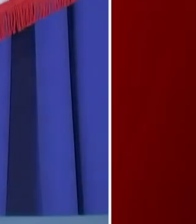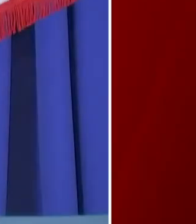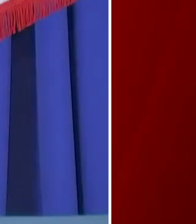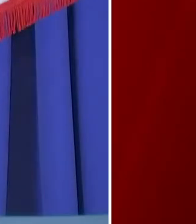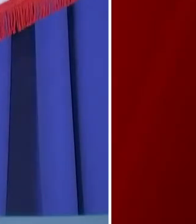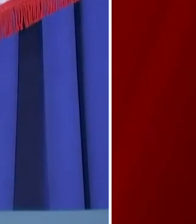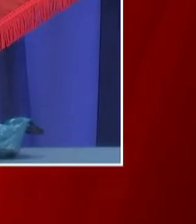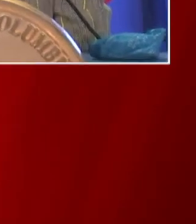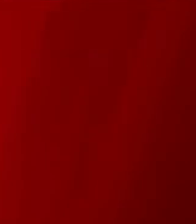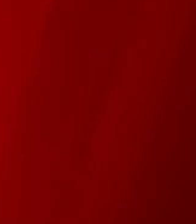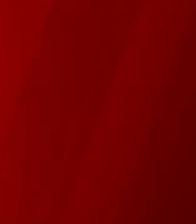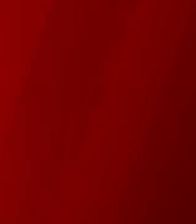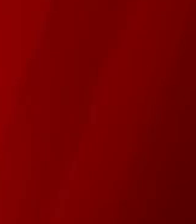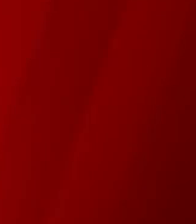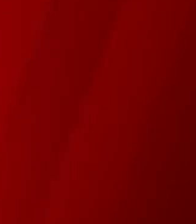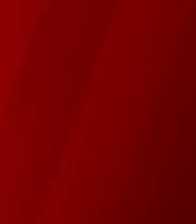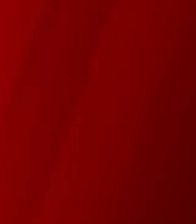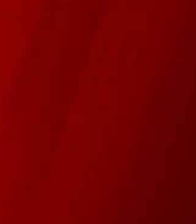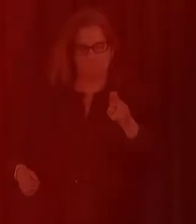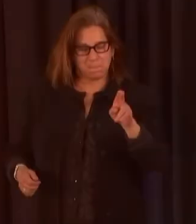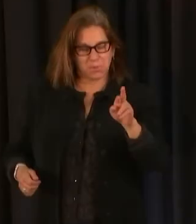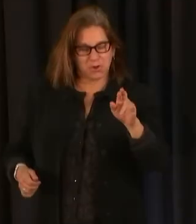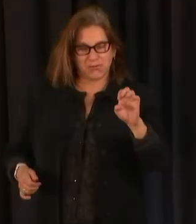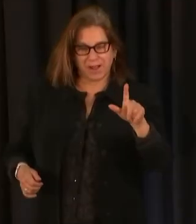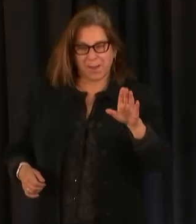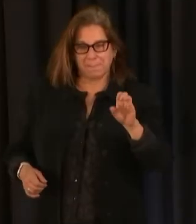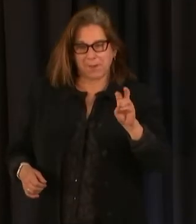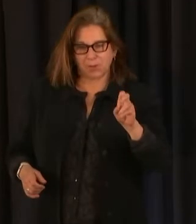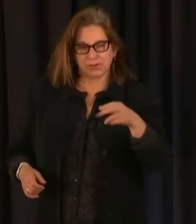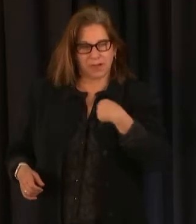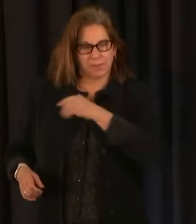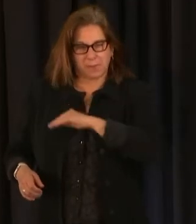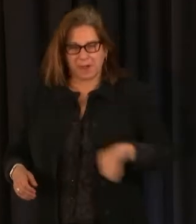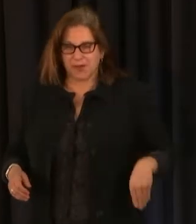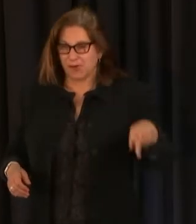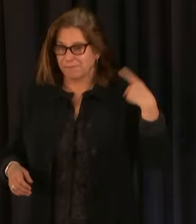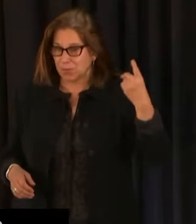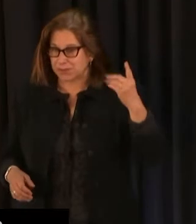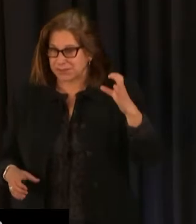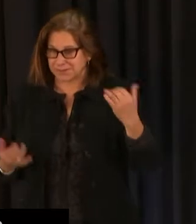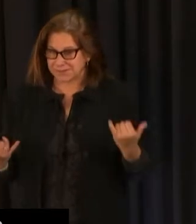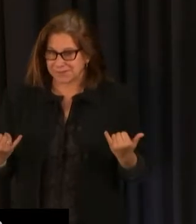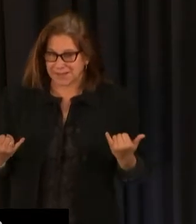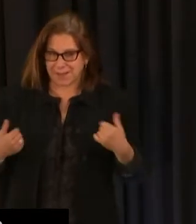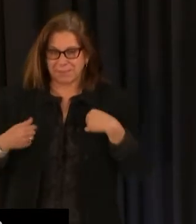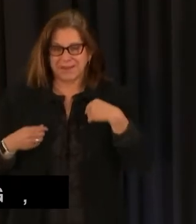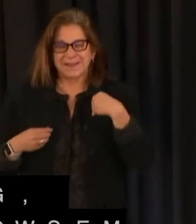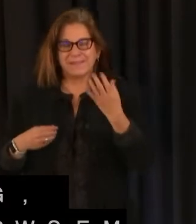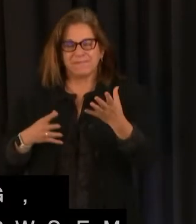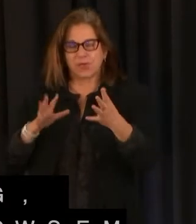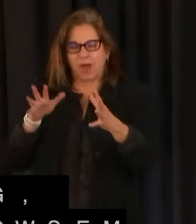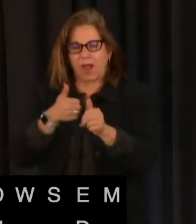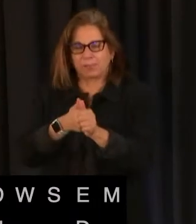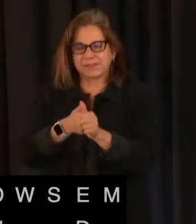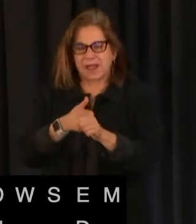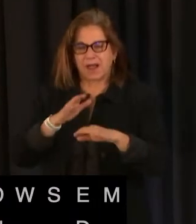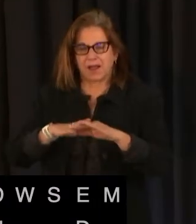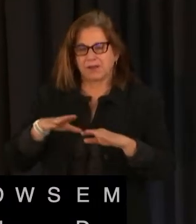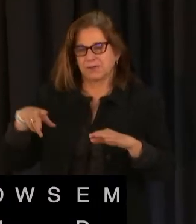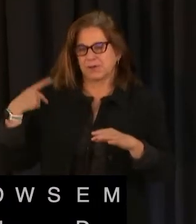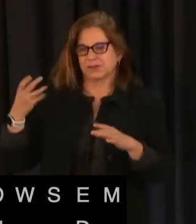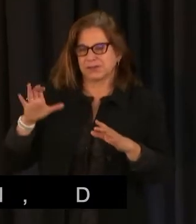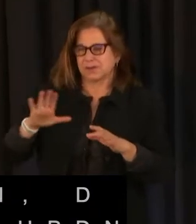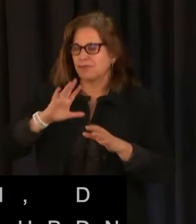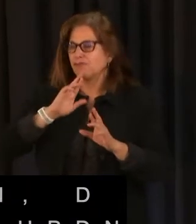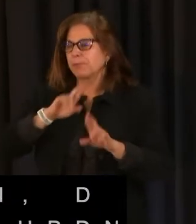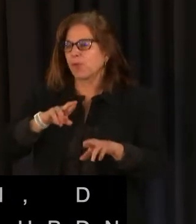Morning, everyone. I'm Muriel Bowser. I'm the Mayor of Washington, D.C. Today, I'm providing an update on the district's response